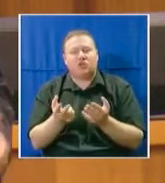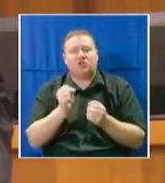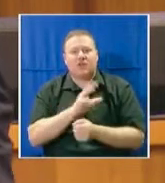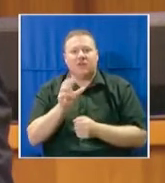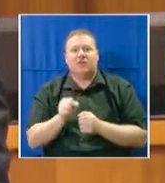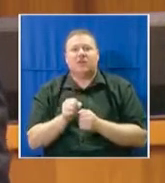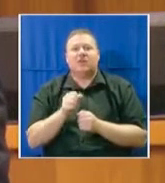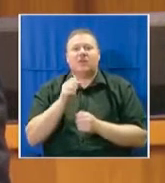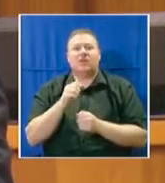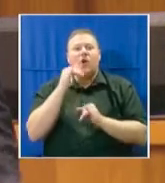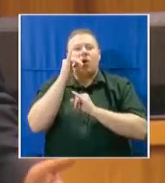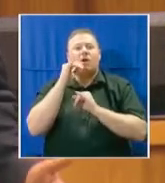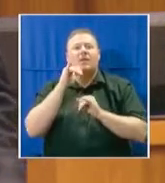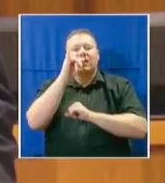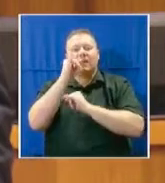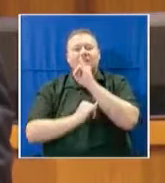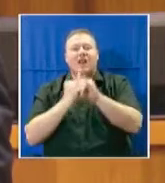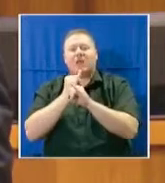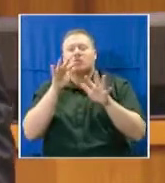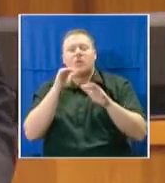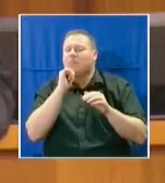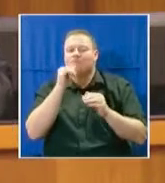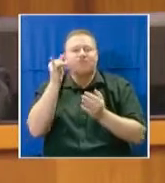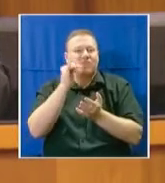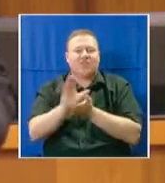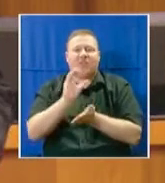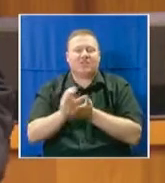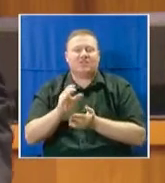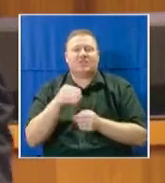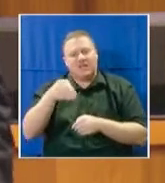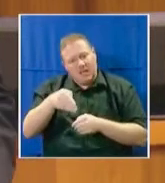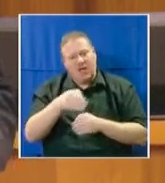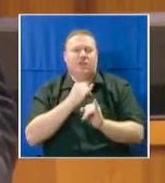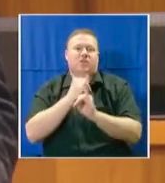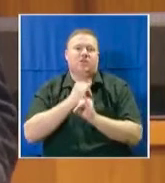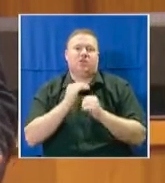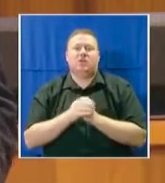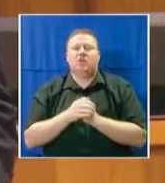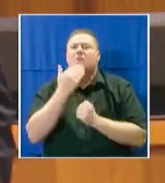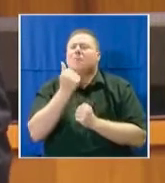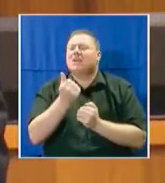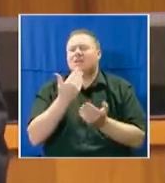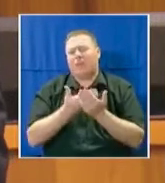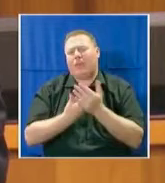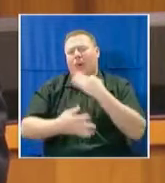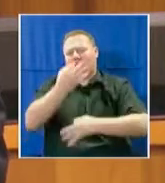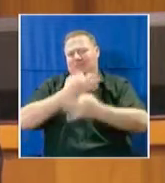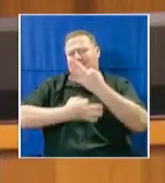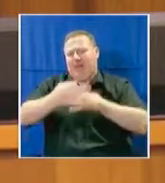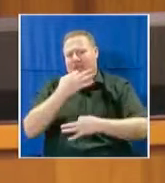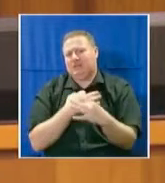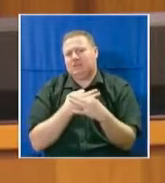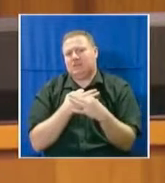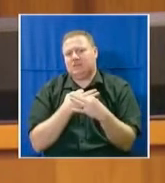invest in the country's creative industries. Could the Honourable Minister elaborate by telling us which